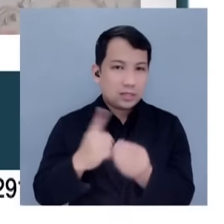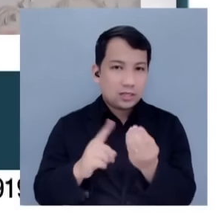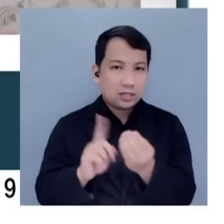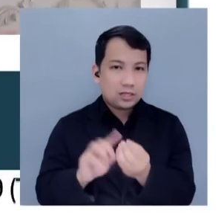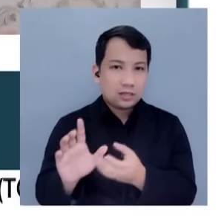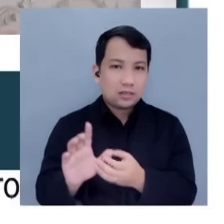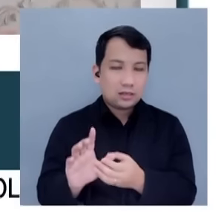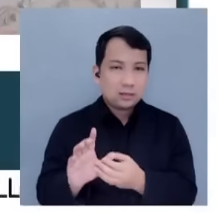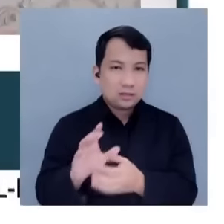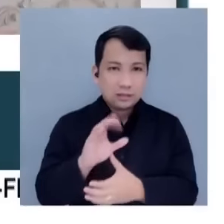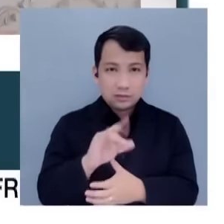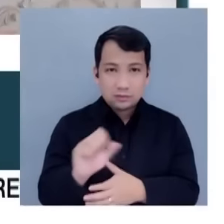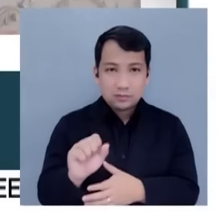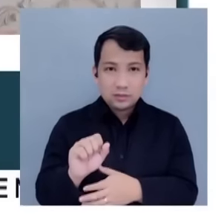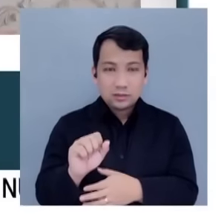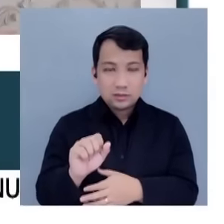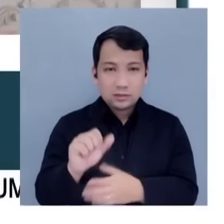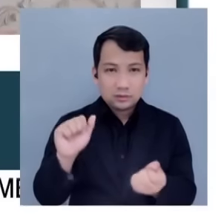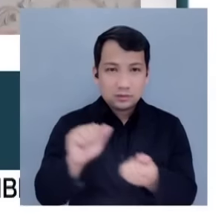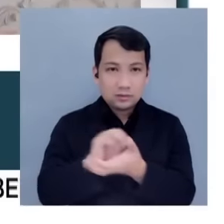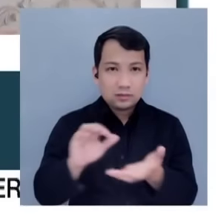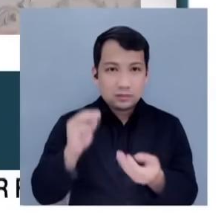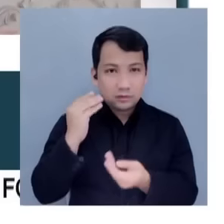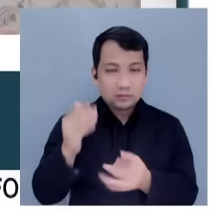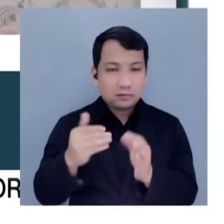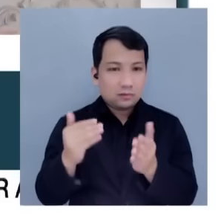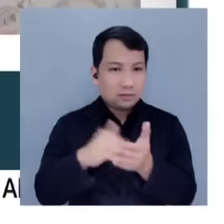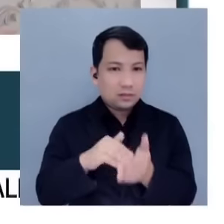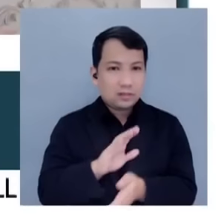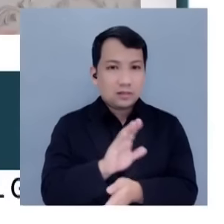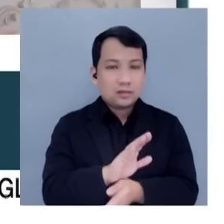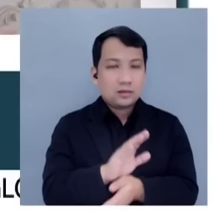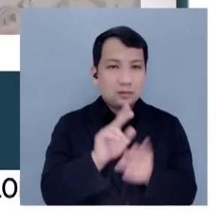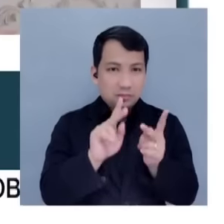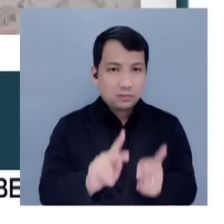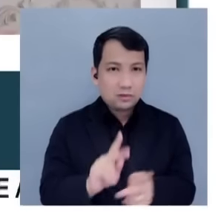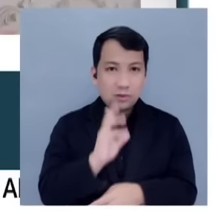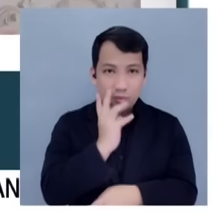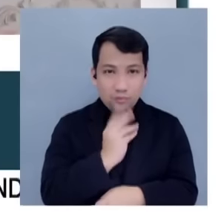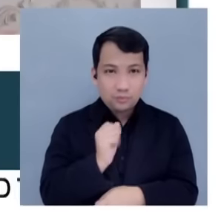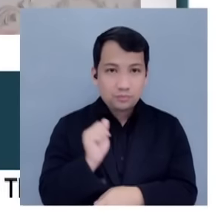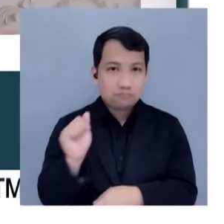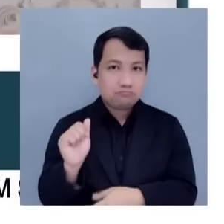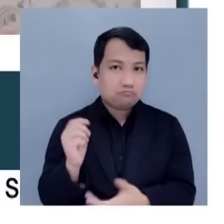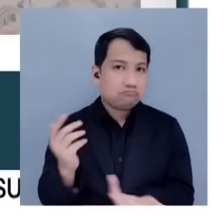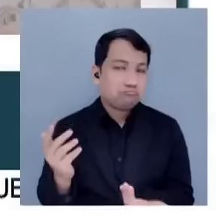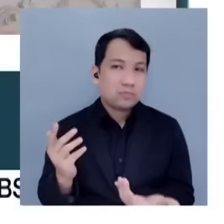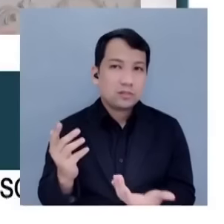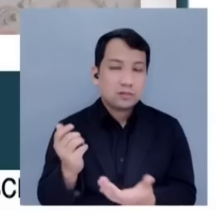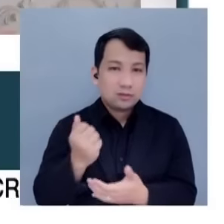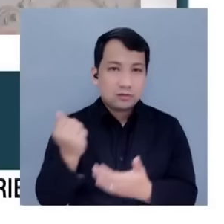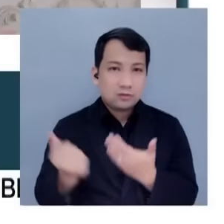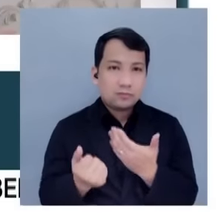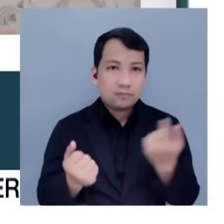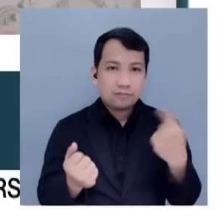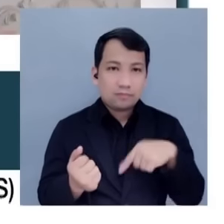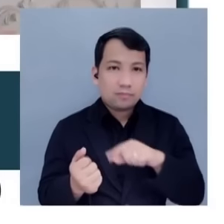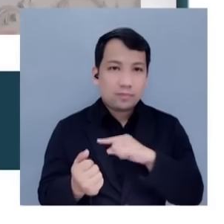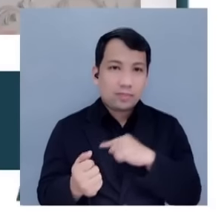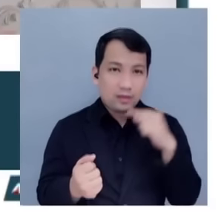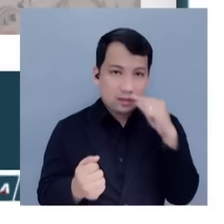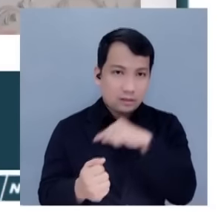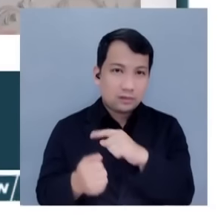civil liability of damages, you know, against persons who are being subjected to all these lies and